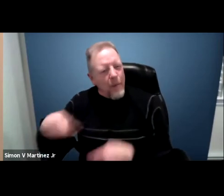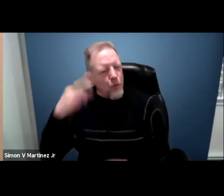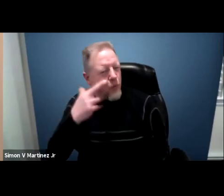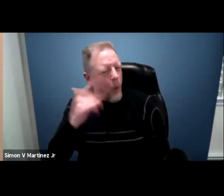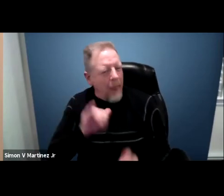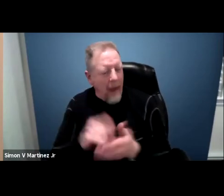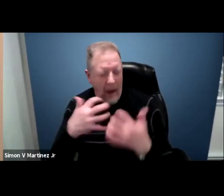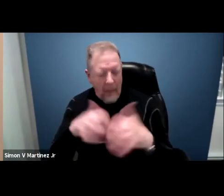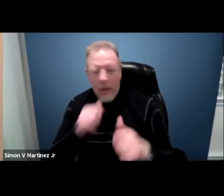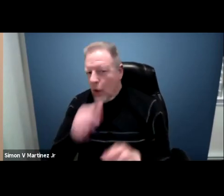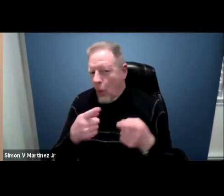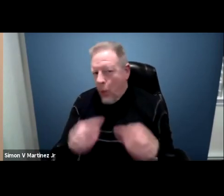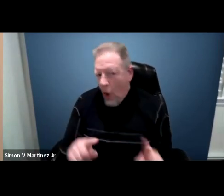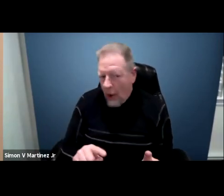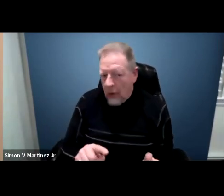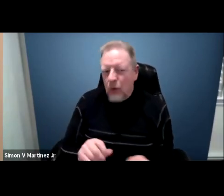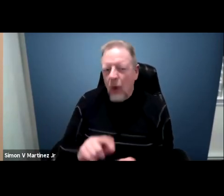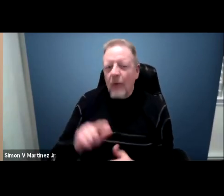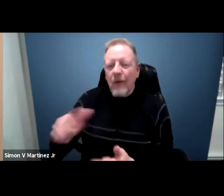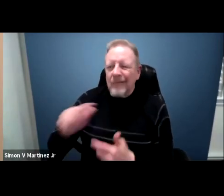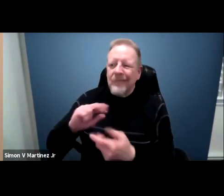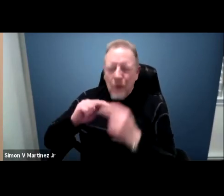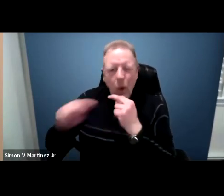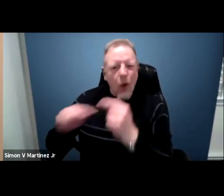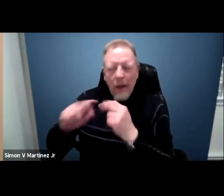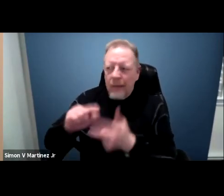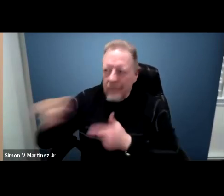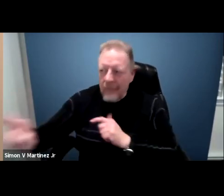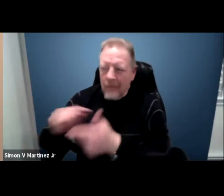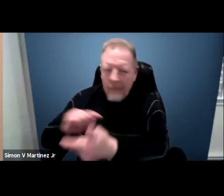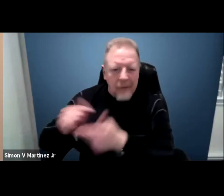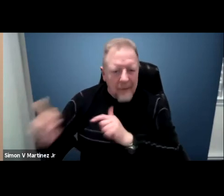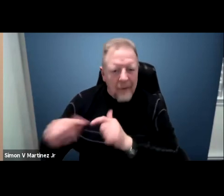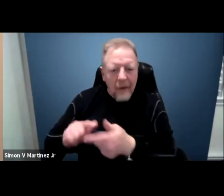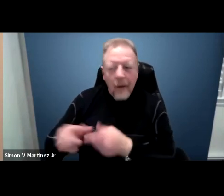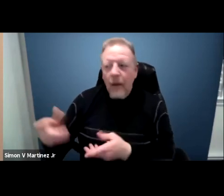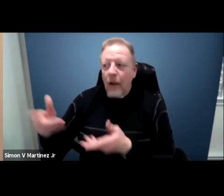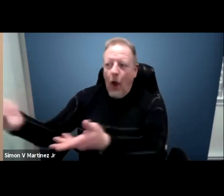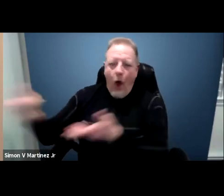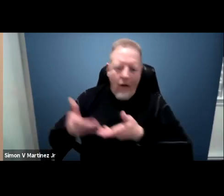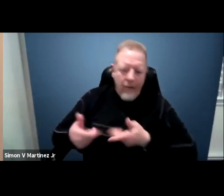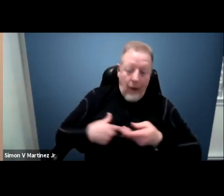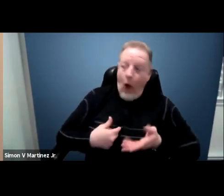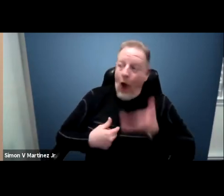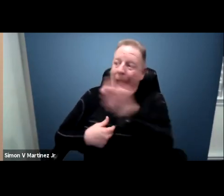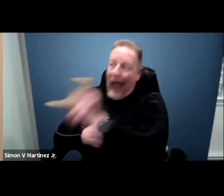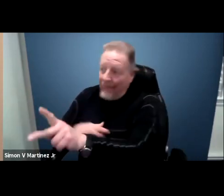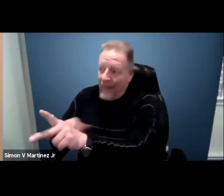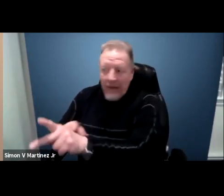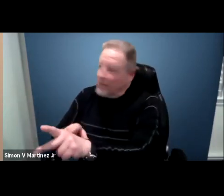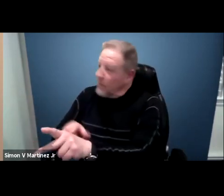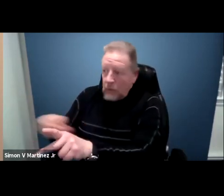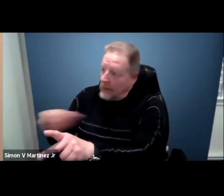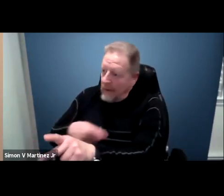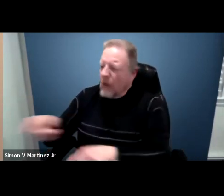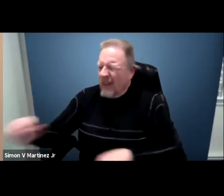So this sort of back and forth of the employer offering the employee requesting